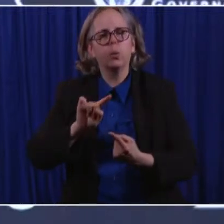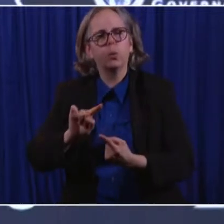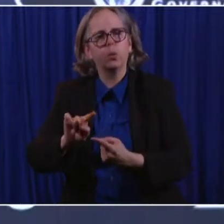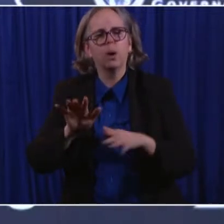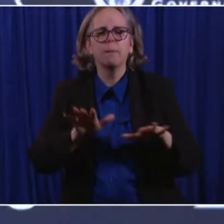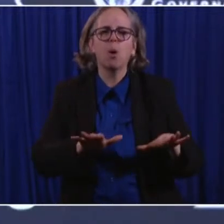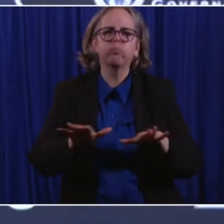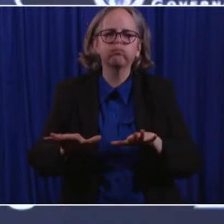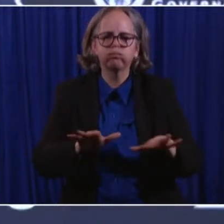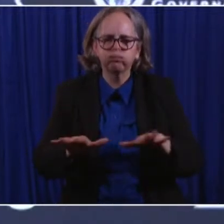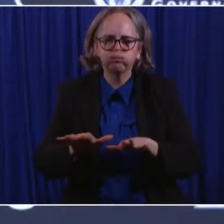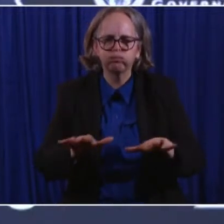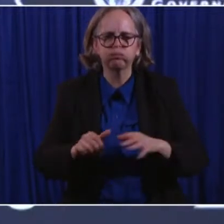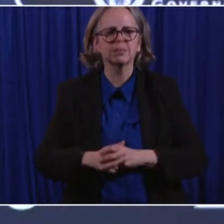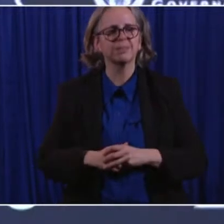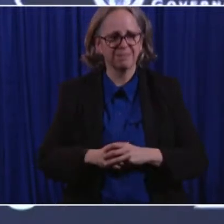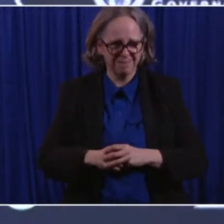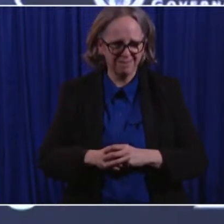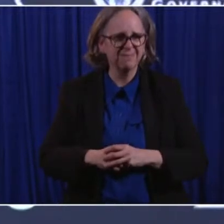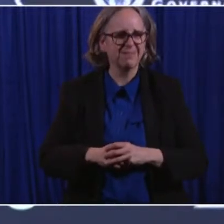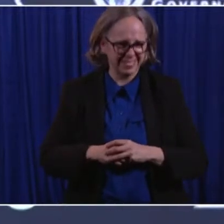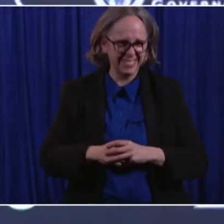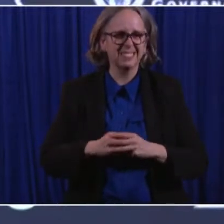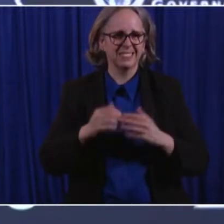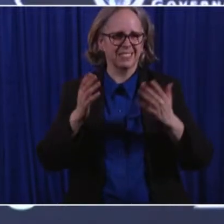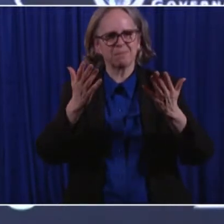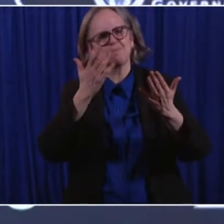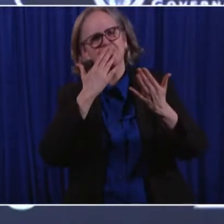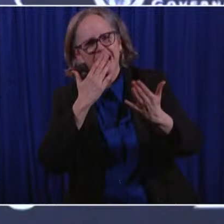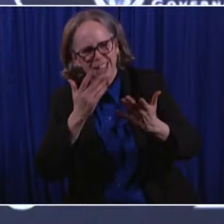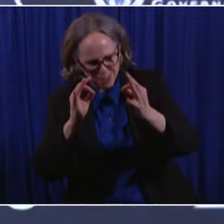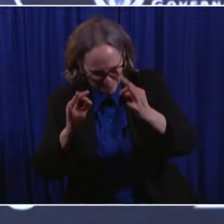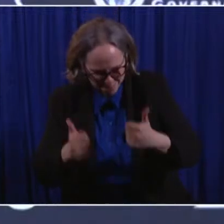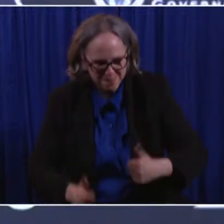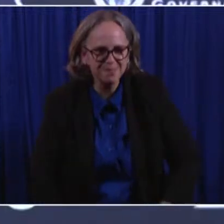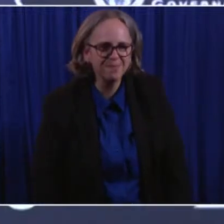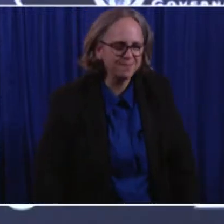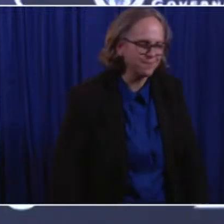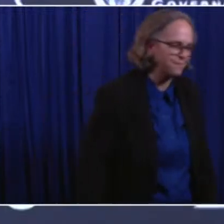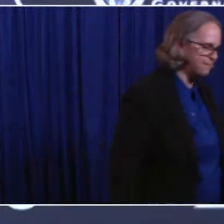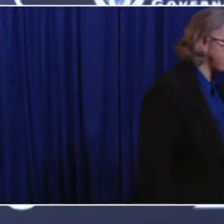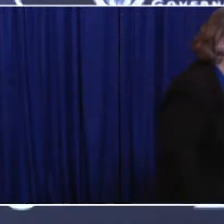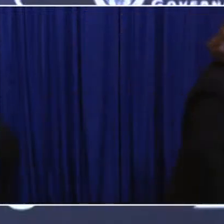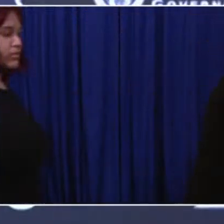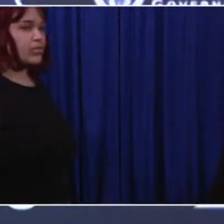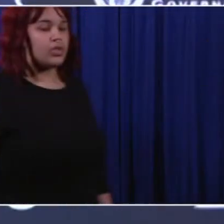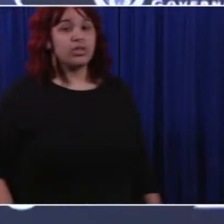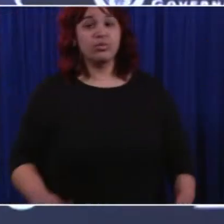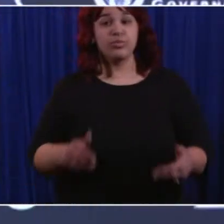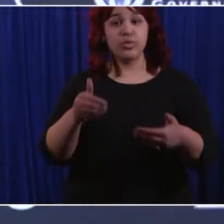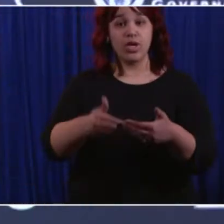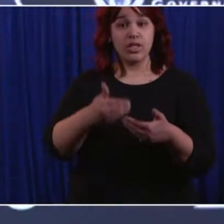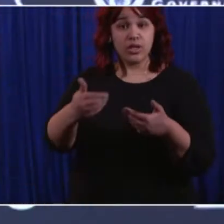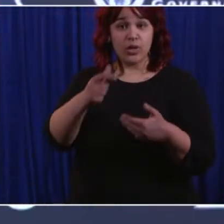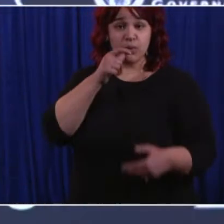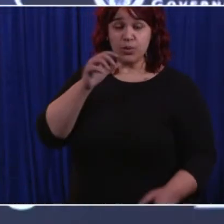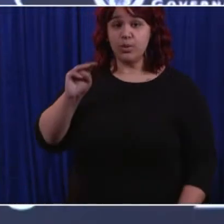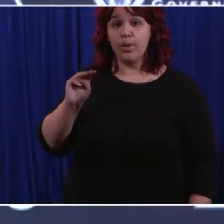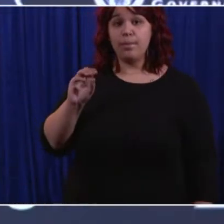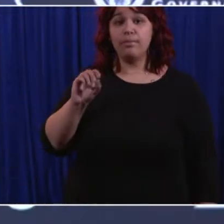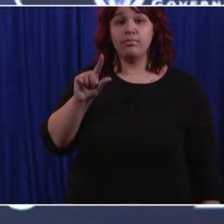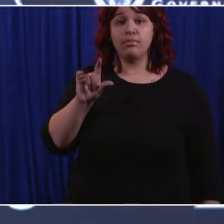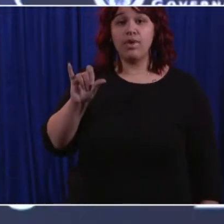we'll see. Thank you. Next question online is from Molly Martinez at Spectrum News. Hi, Molly. Hi, Governor. Good to see